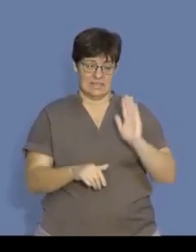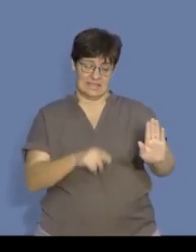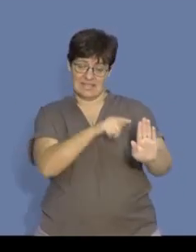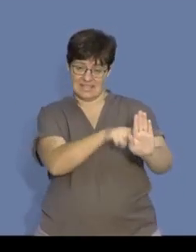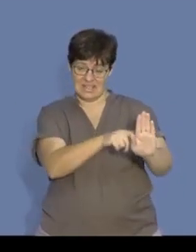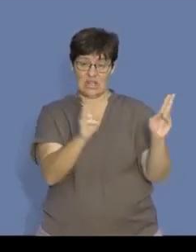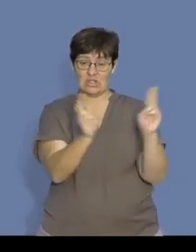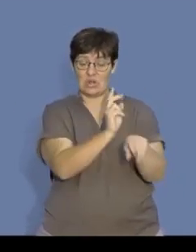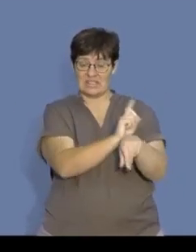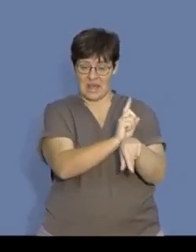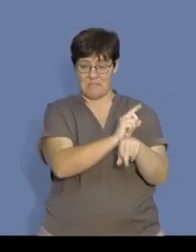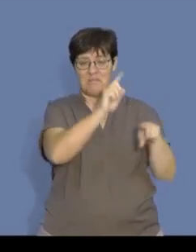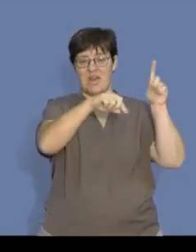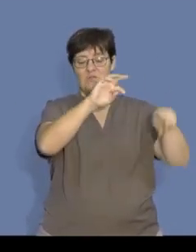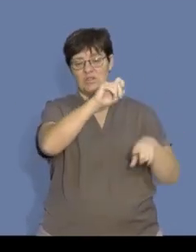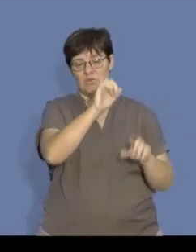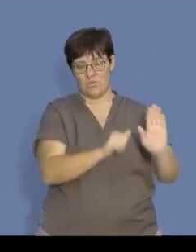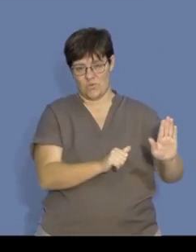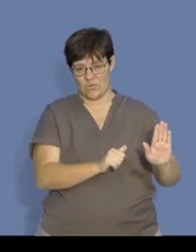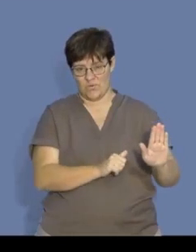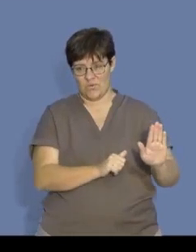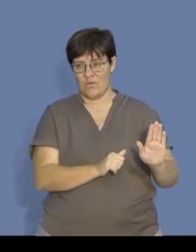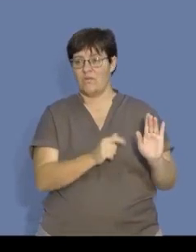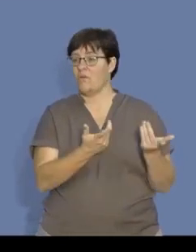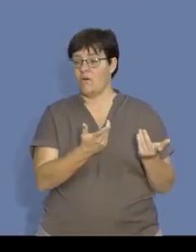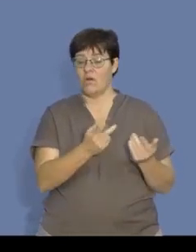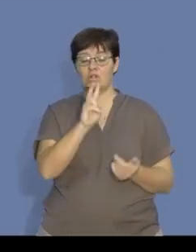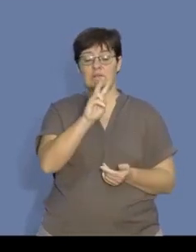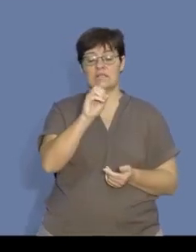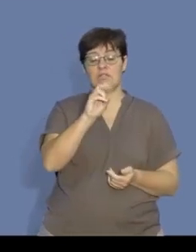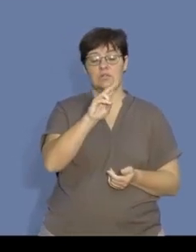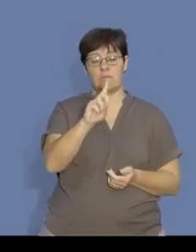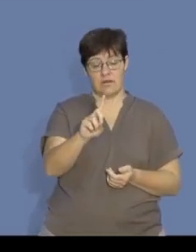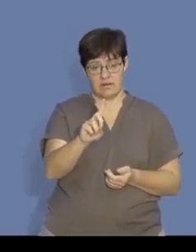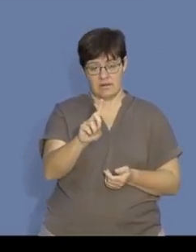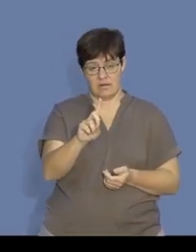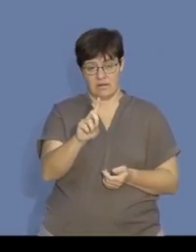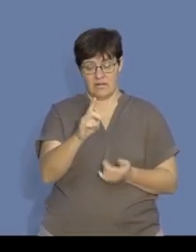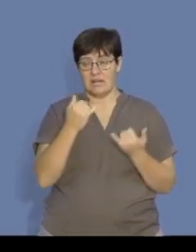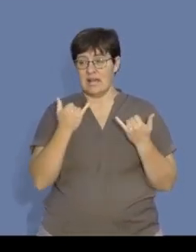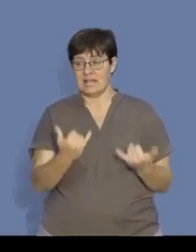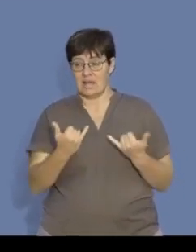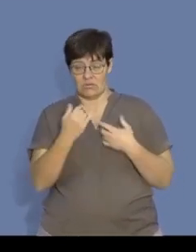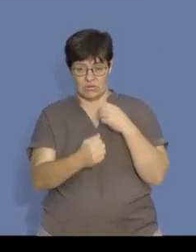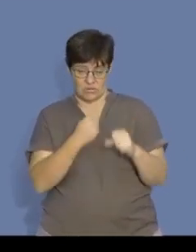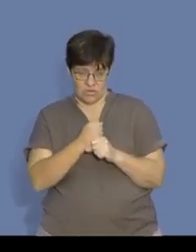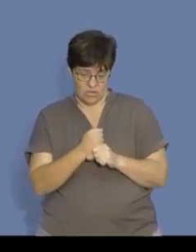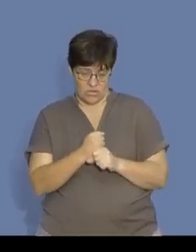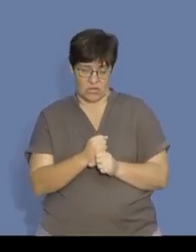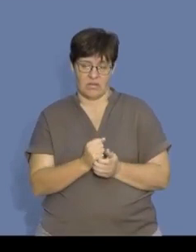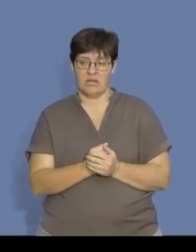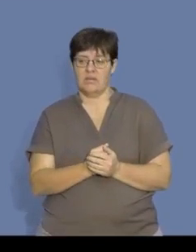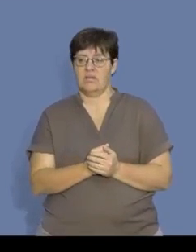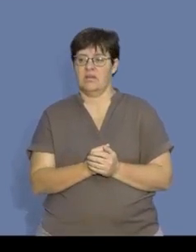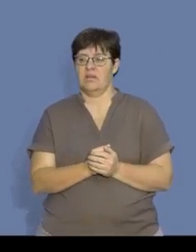ratios. Okay, so I'm given liquidity ratios for 2021, which is the current year,